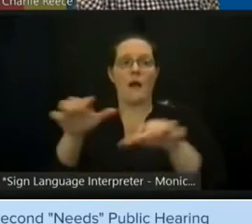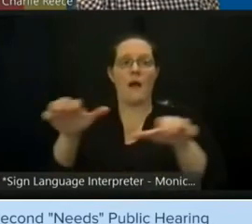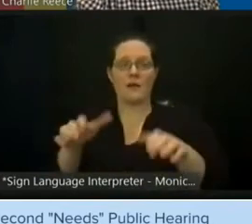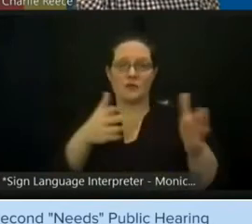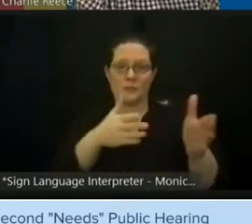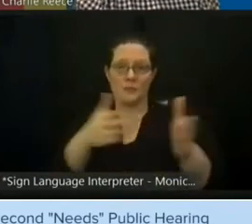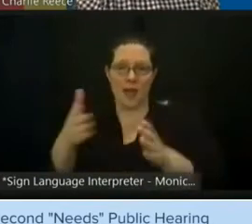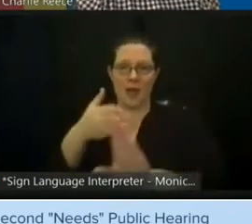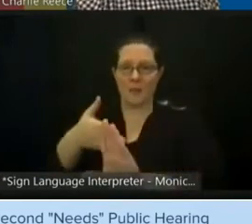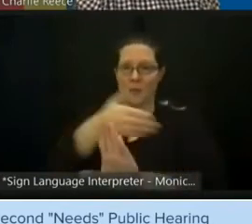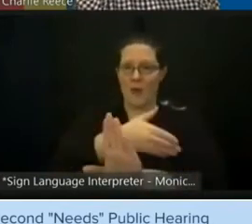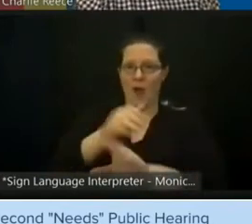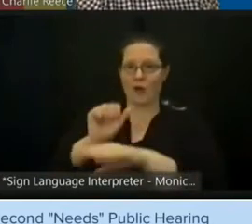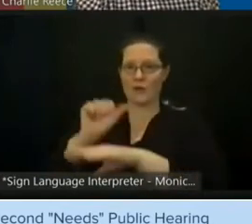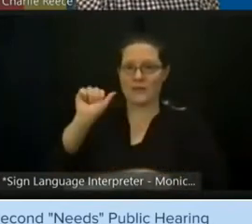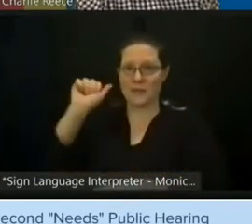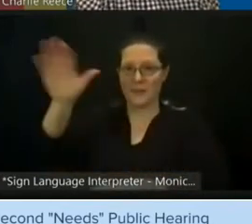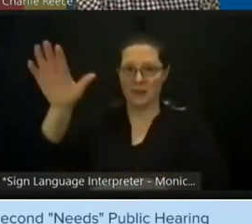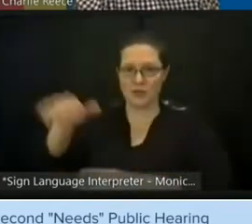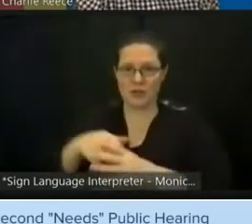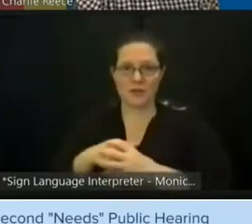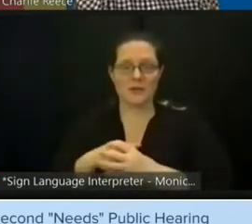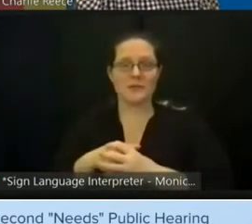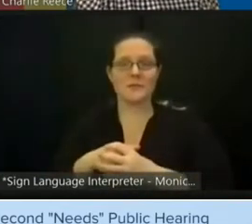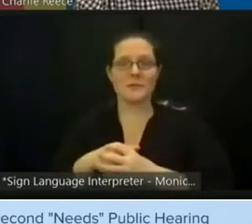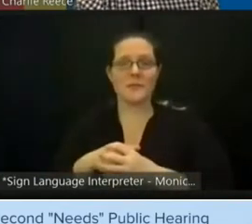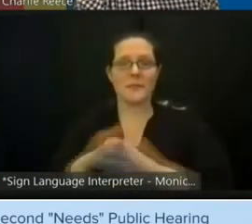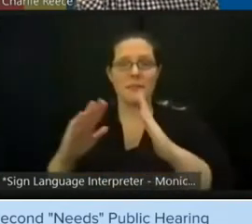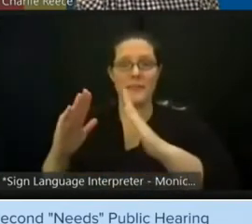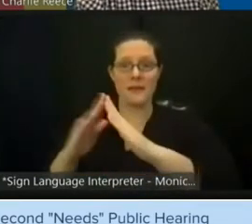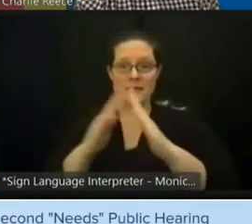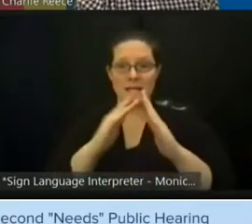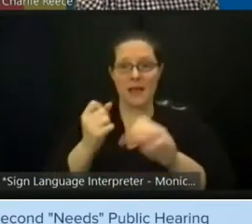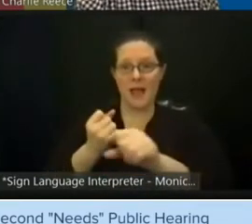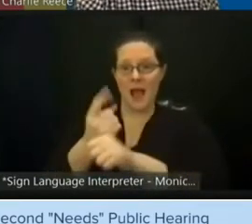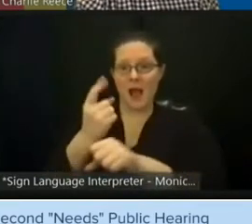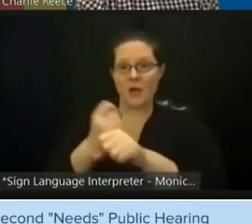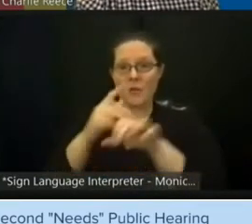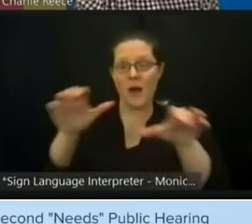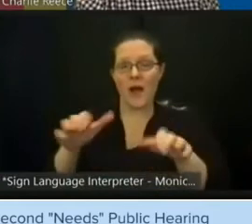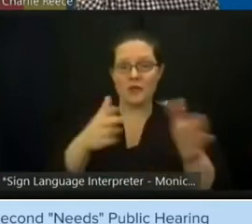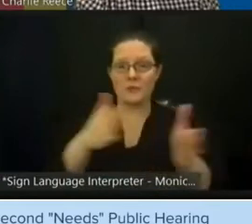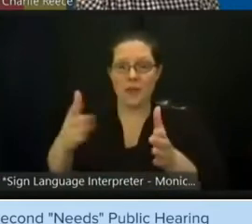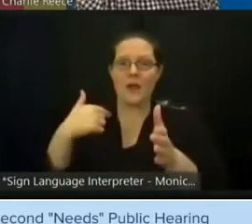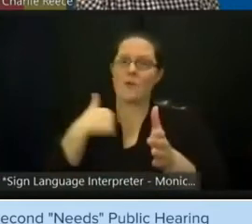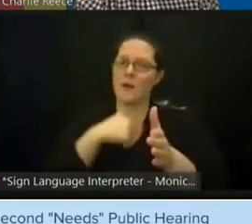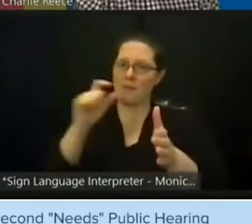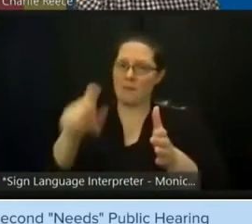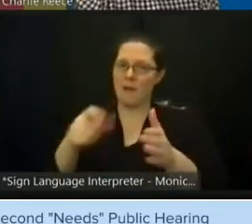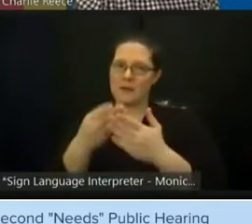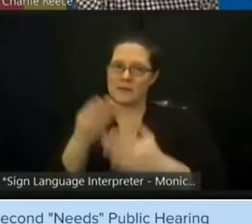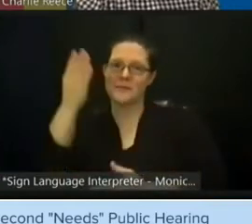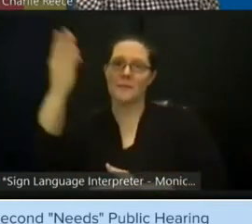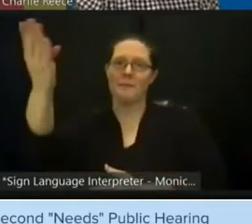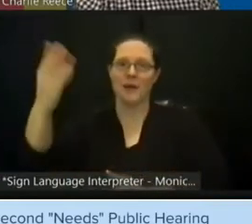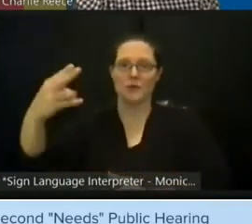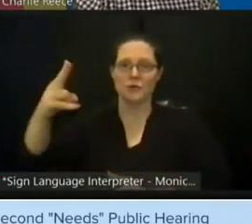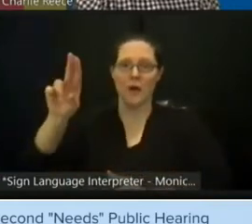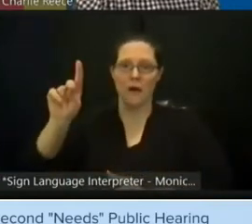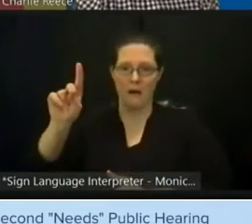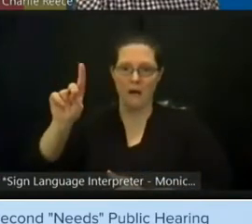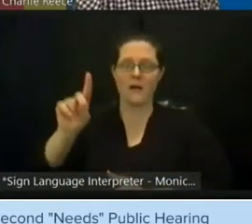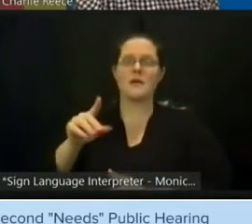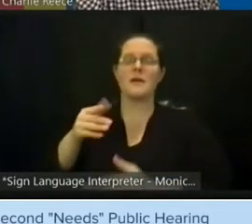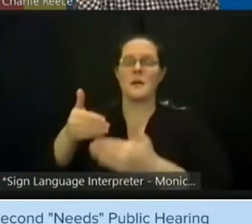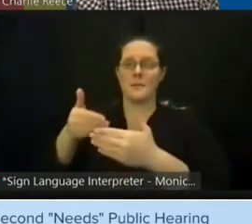prior to its submission. The city's annual action plan must be submitted to HUD by May